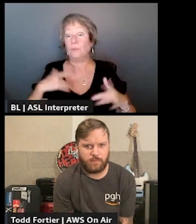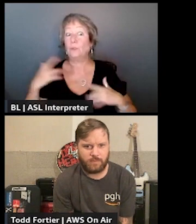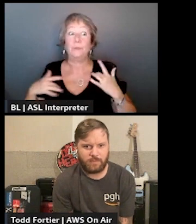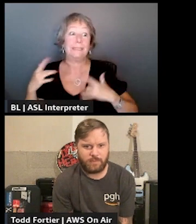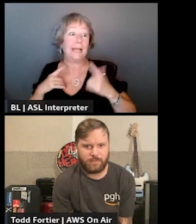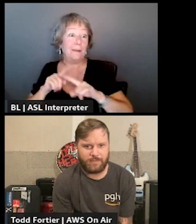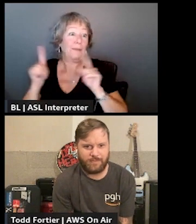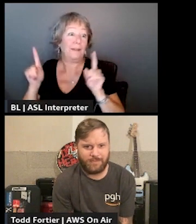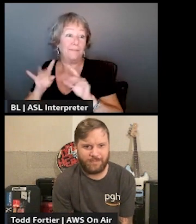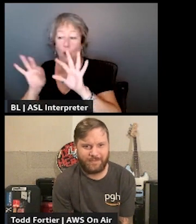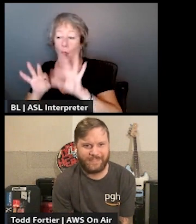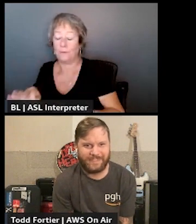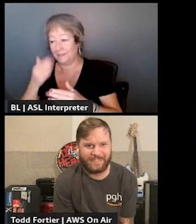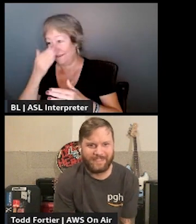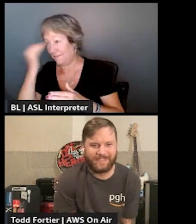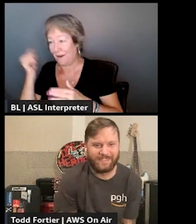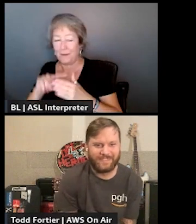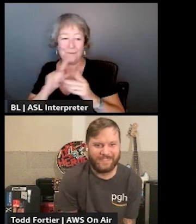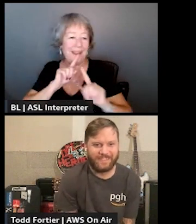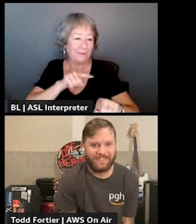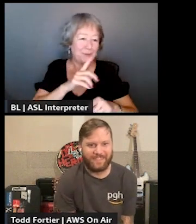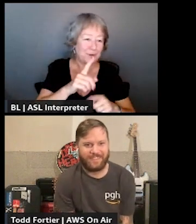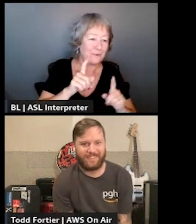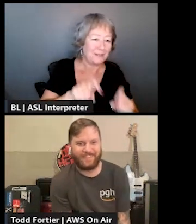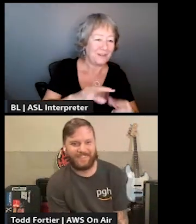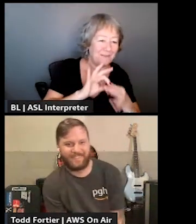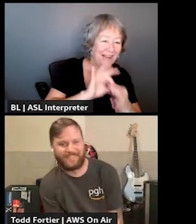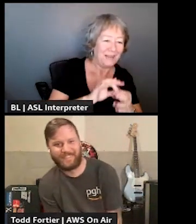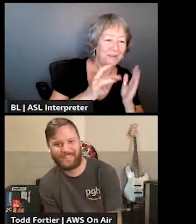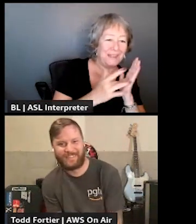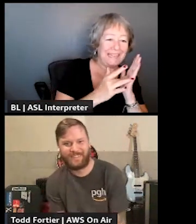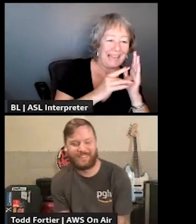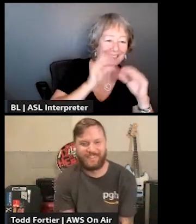options here. So It's Friday, just whatever is fine.